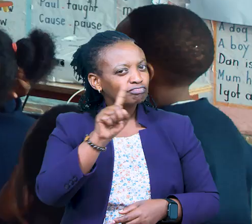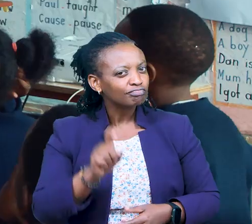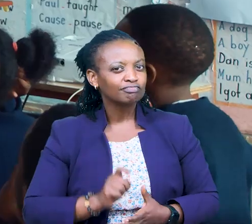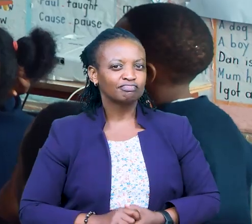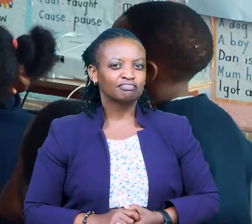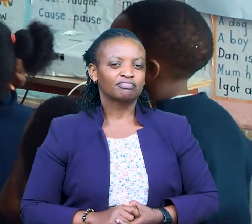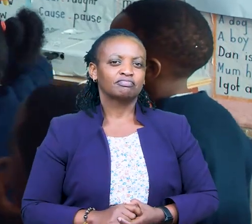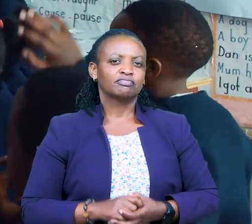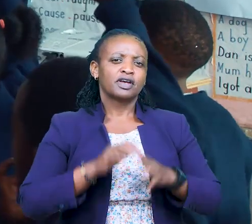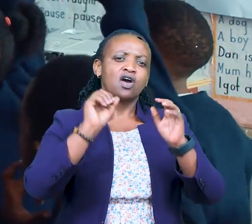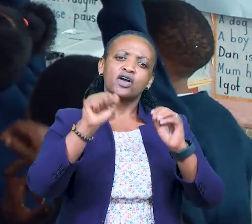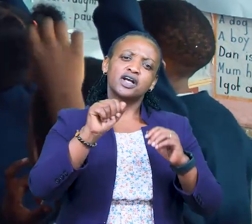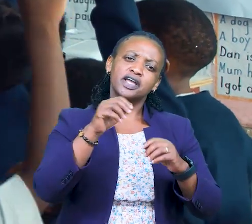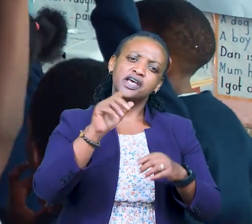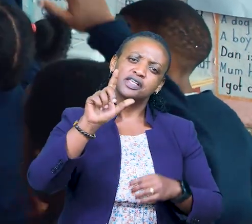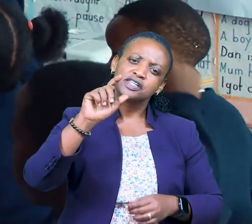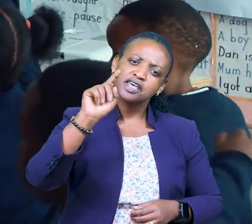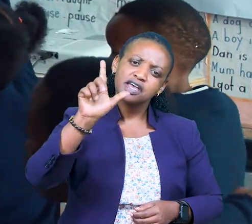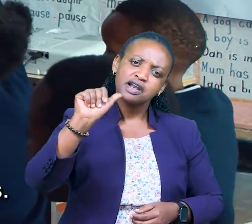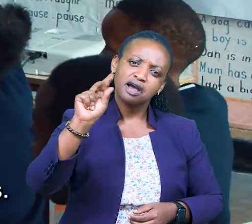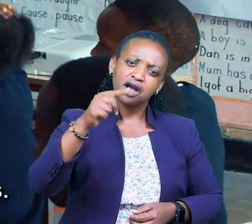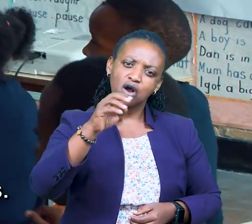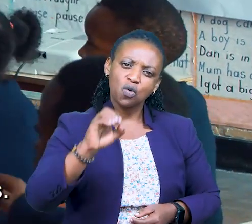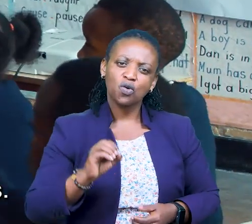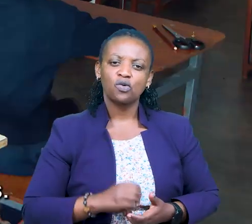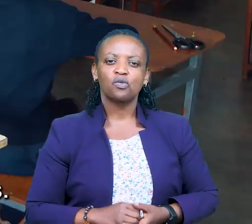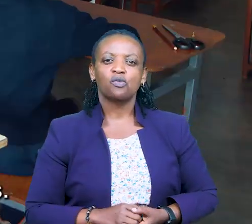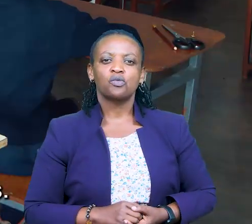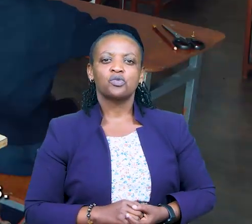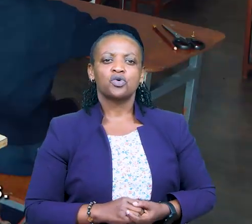today. Yes, Rango.